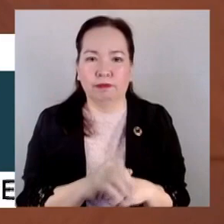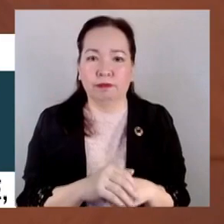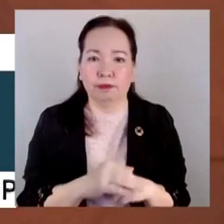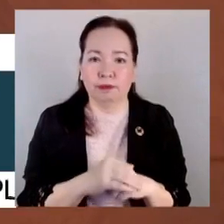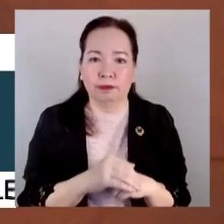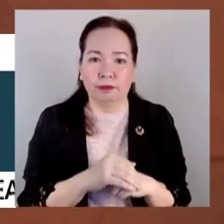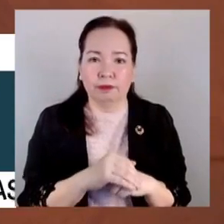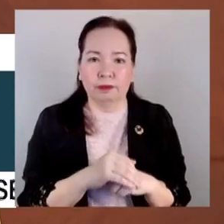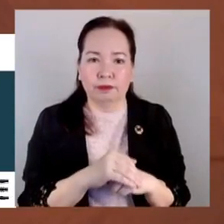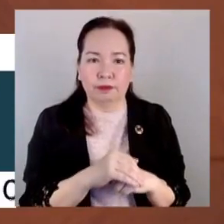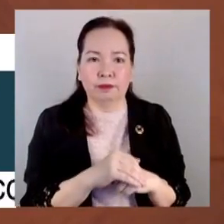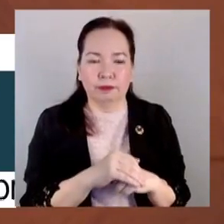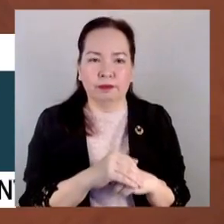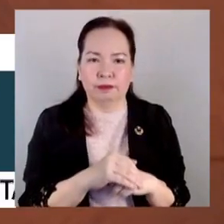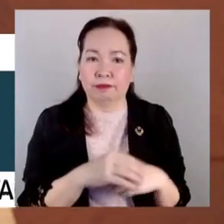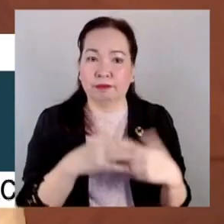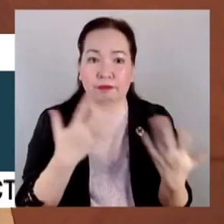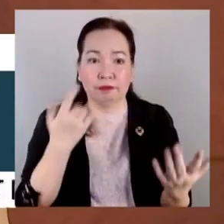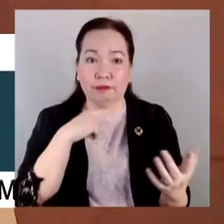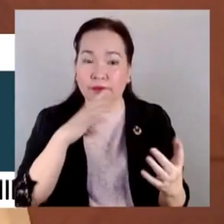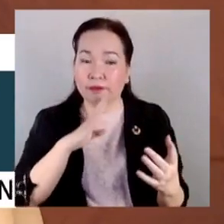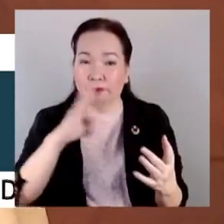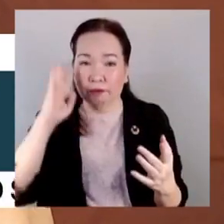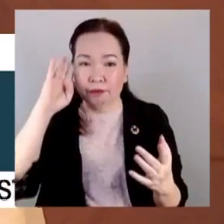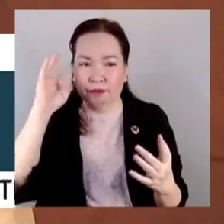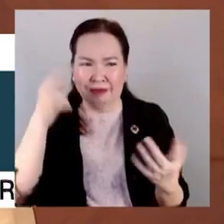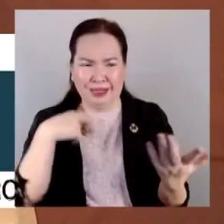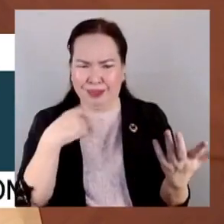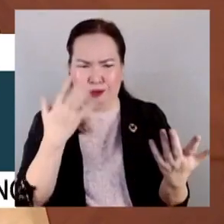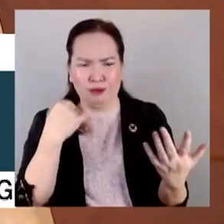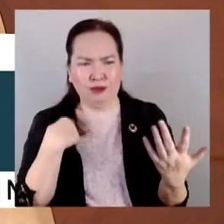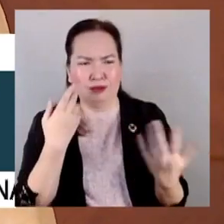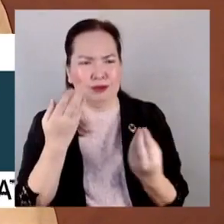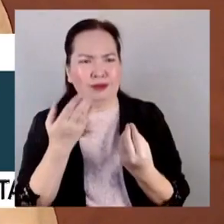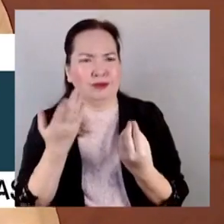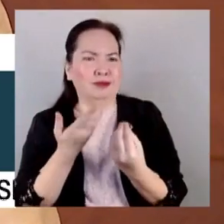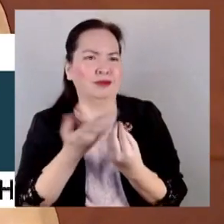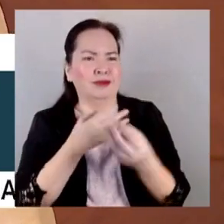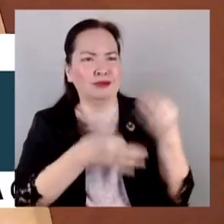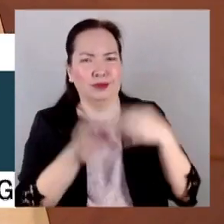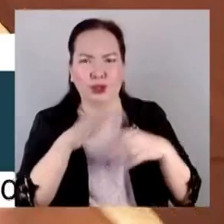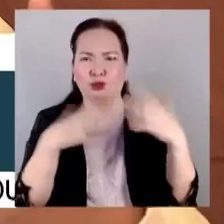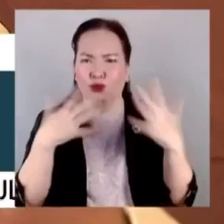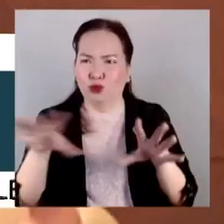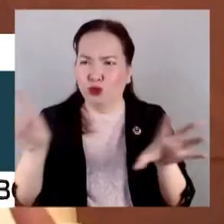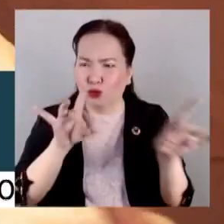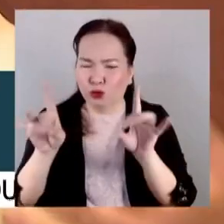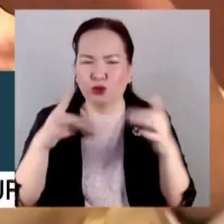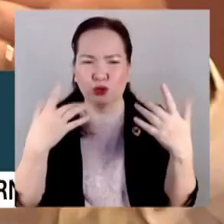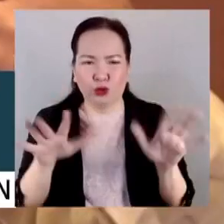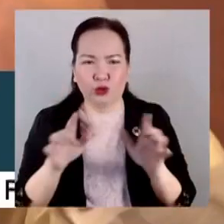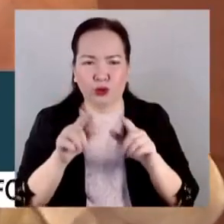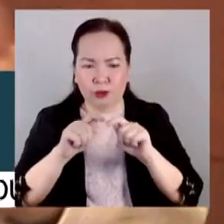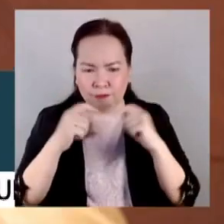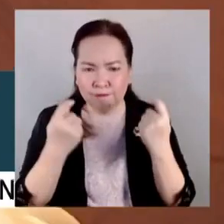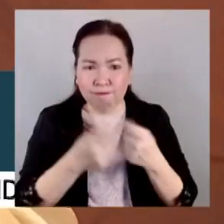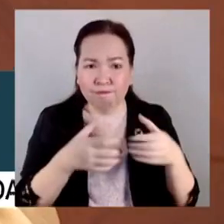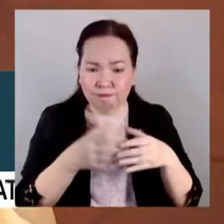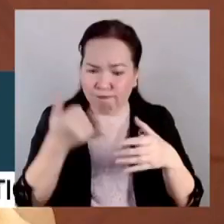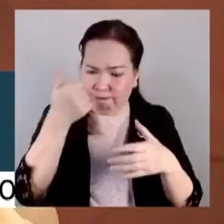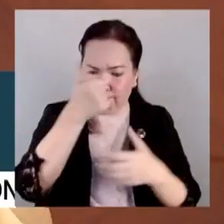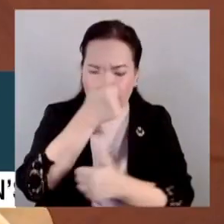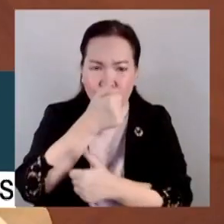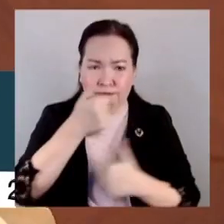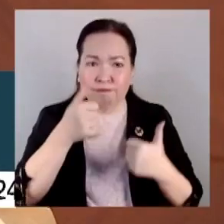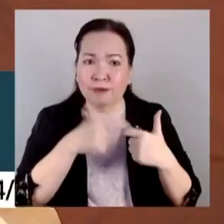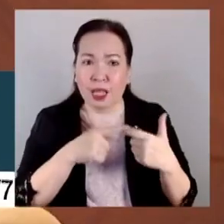Sir, I don't know where it comes from. Why would I do that? We've assembled a great team. We're trying to go down a